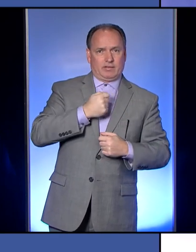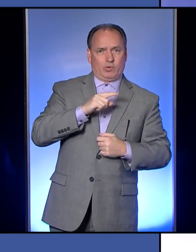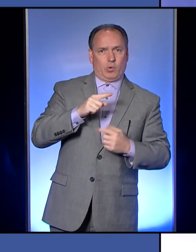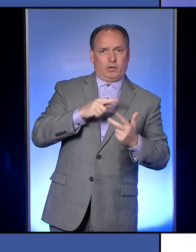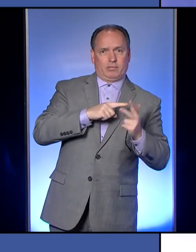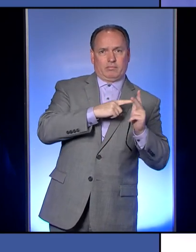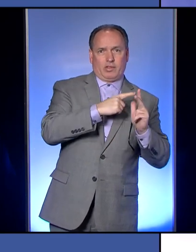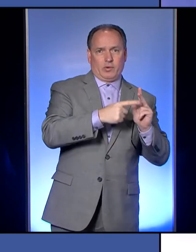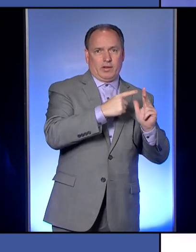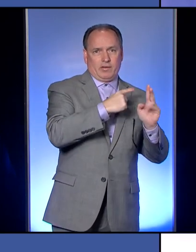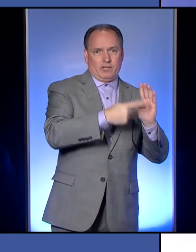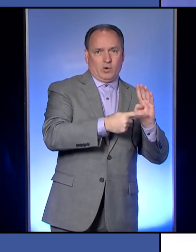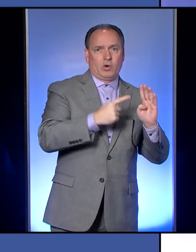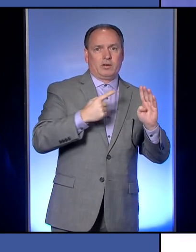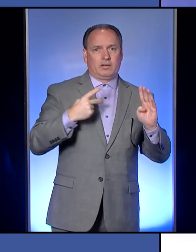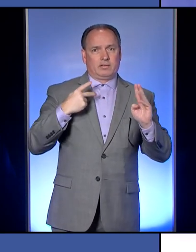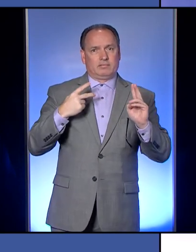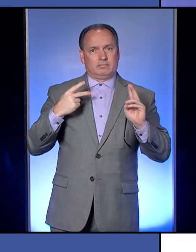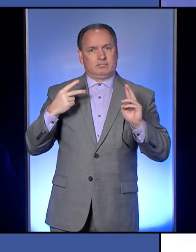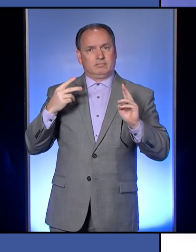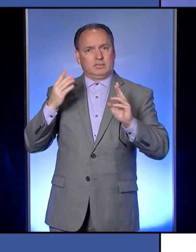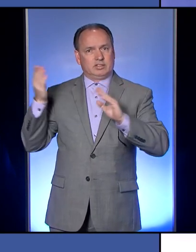we'll start today with Talk Erie.